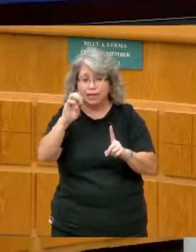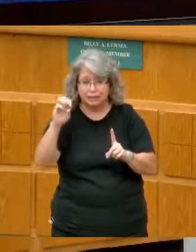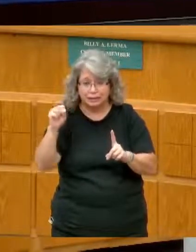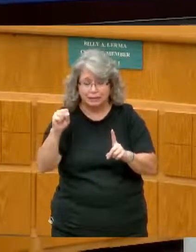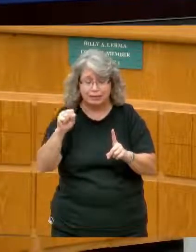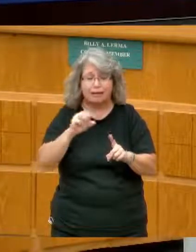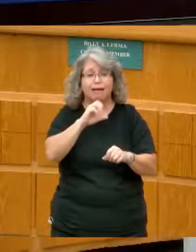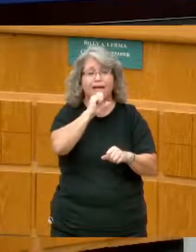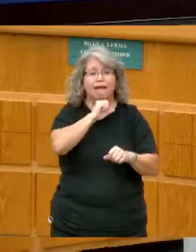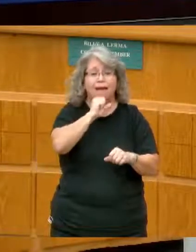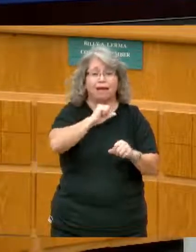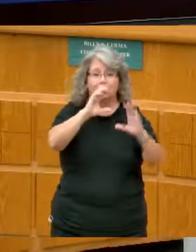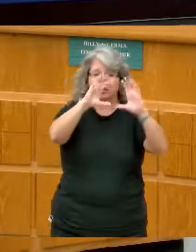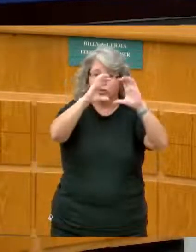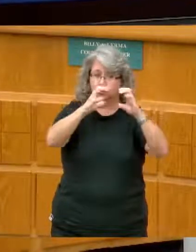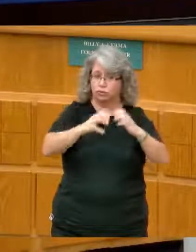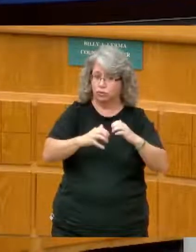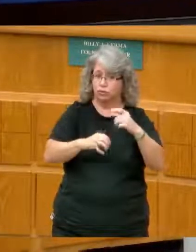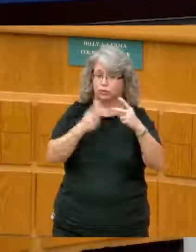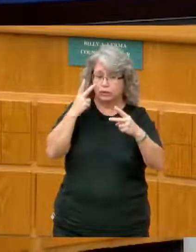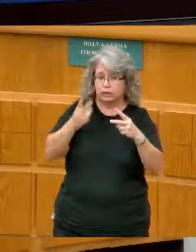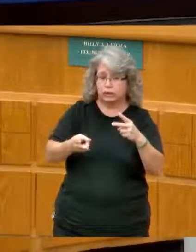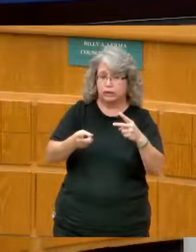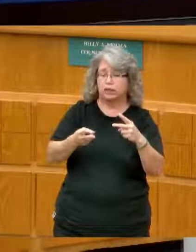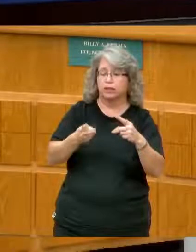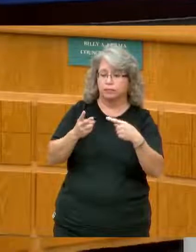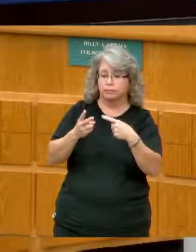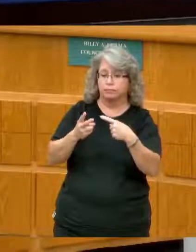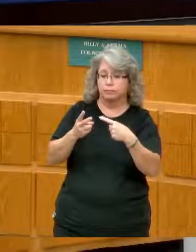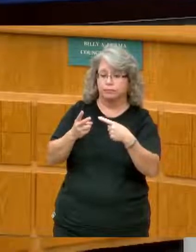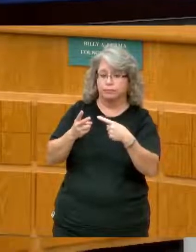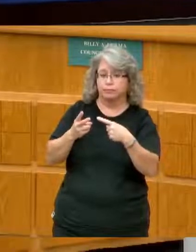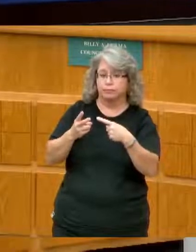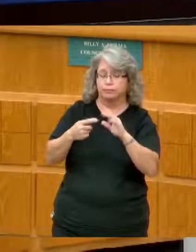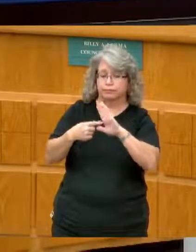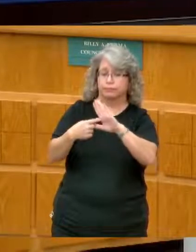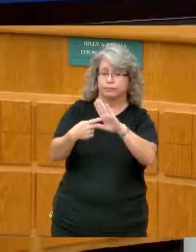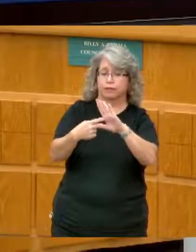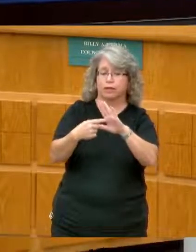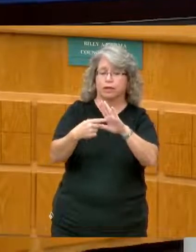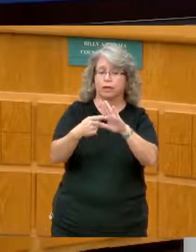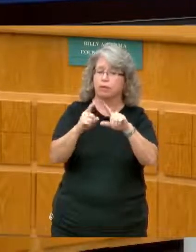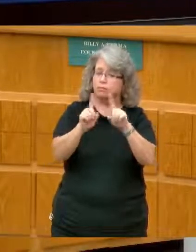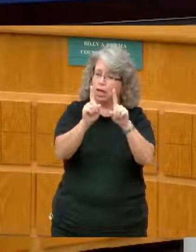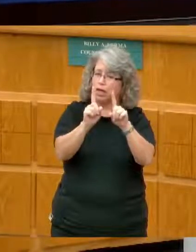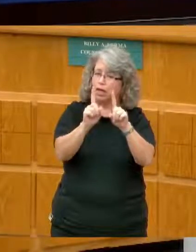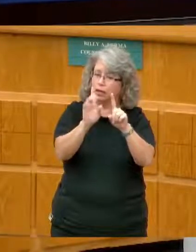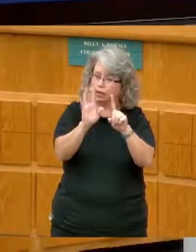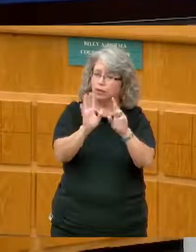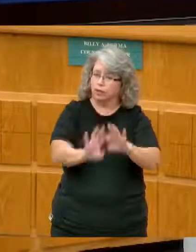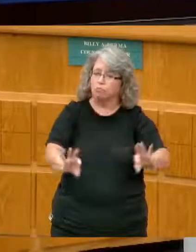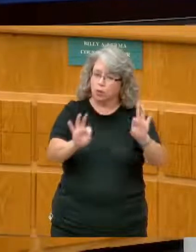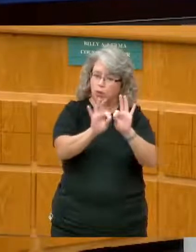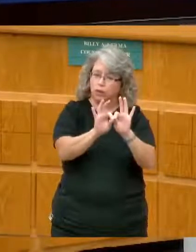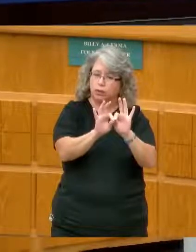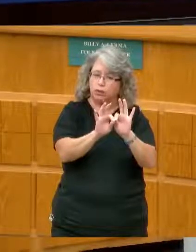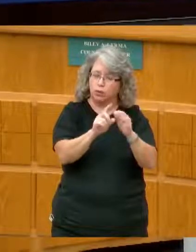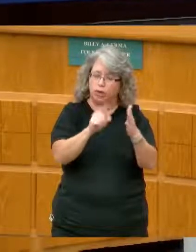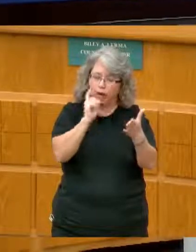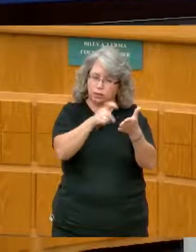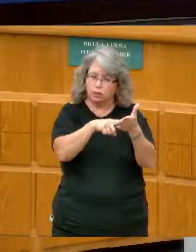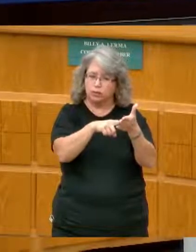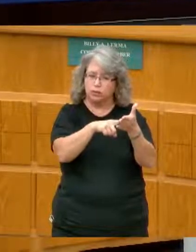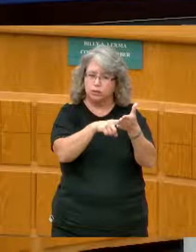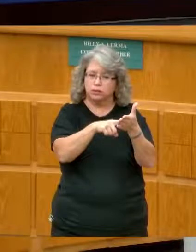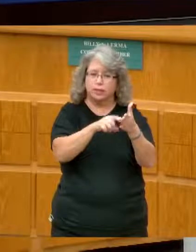age ranges are here as we're showing. But what's important to me, what I look at, is those that are